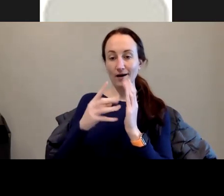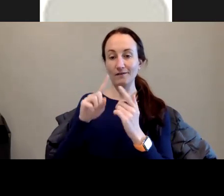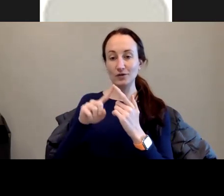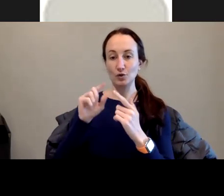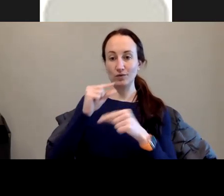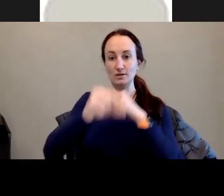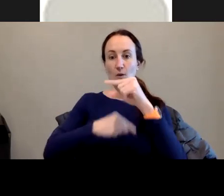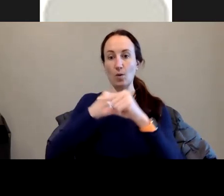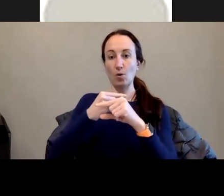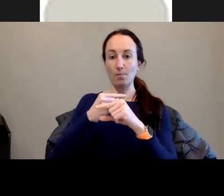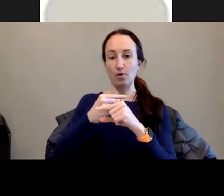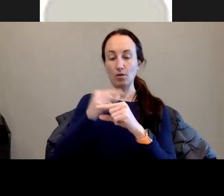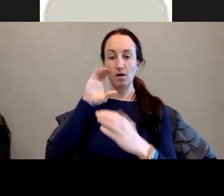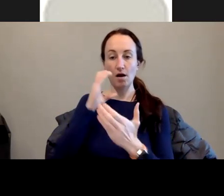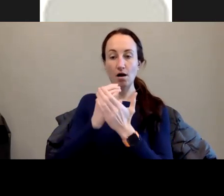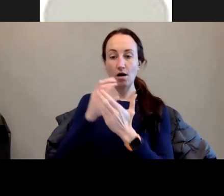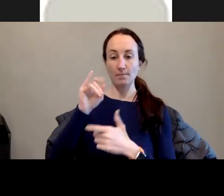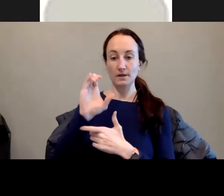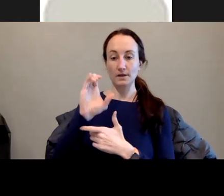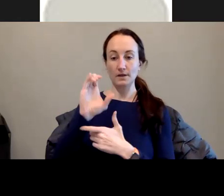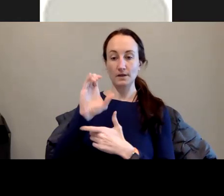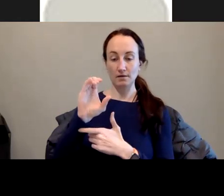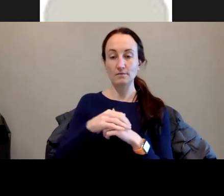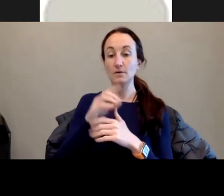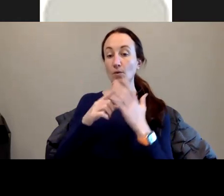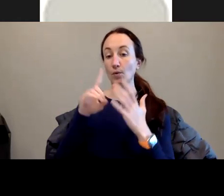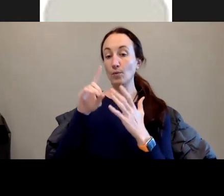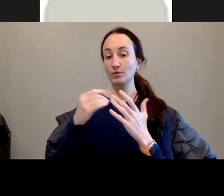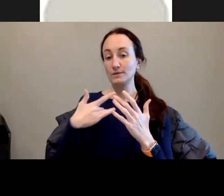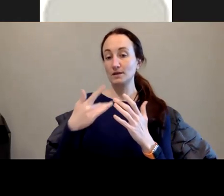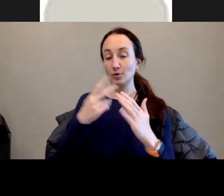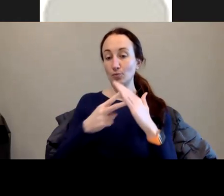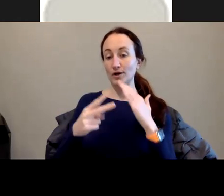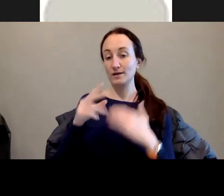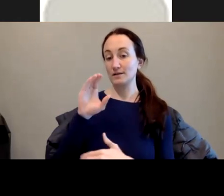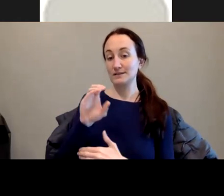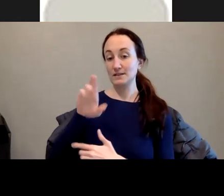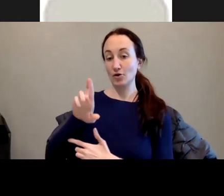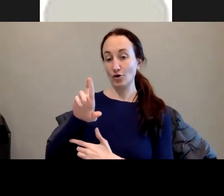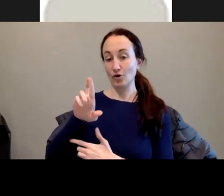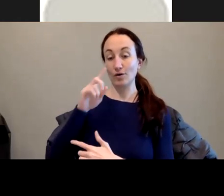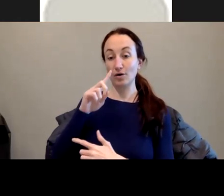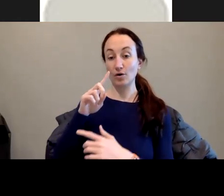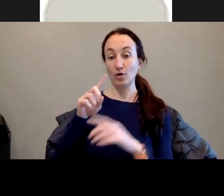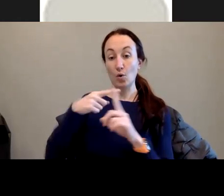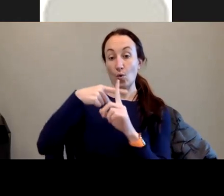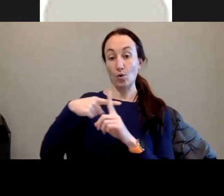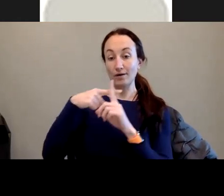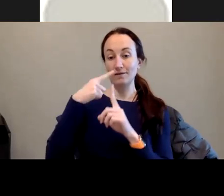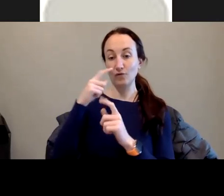update, right? So what we do is we predict the C alpha coordinate of each